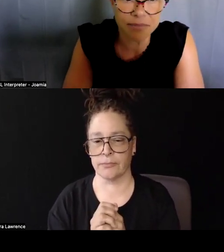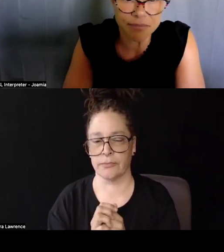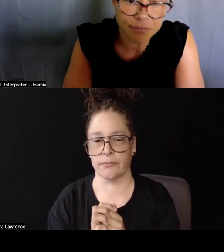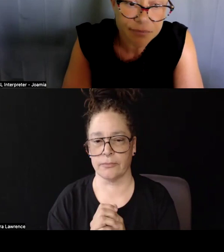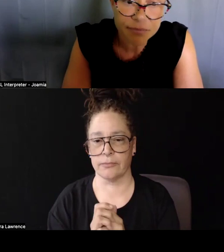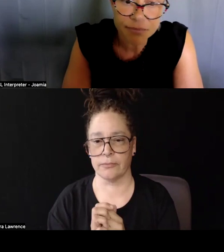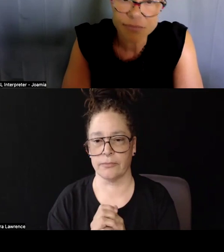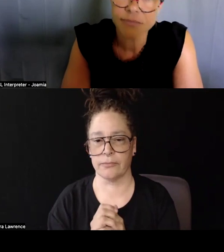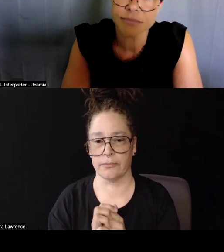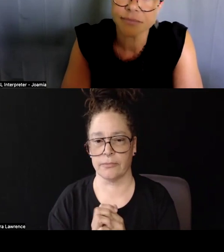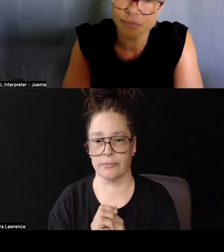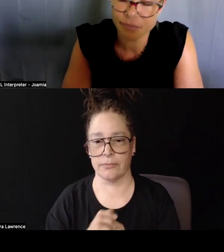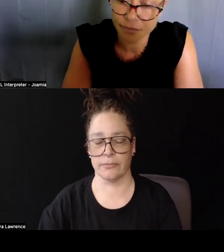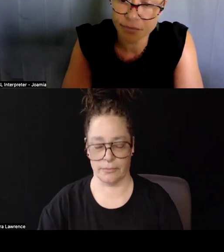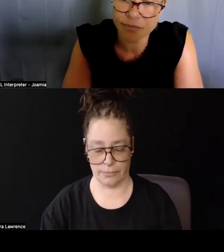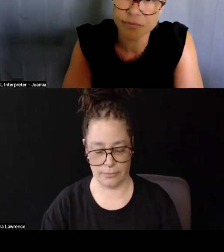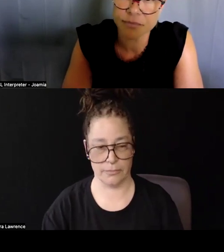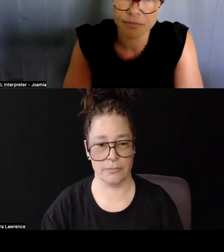represented.